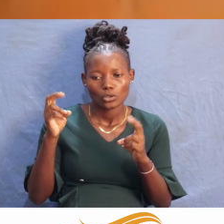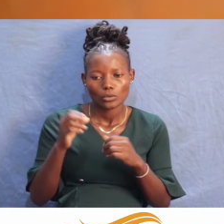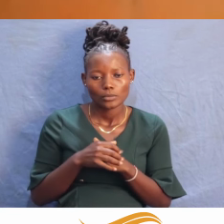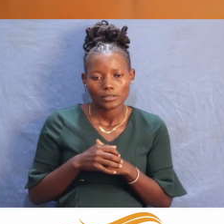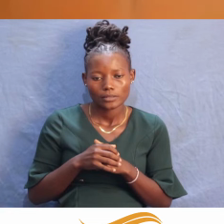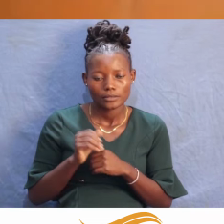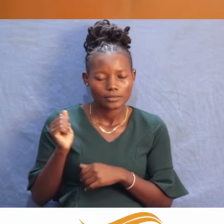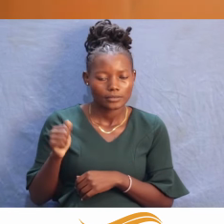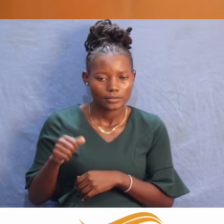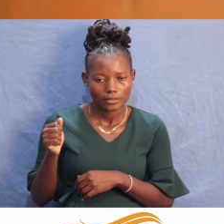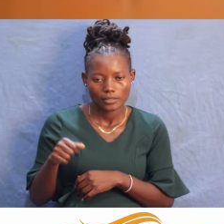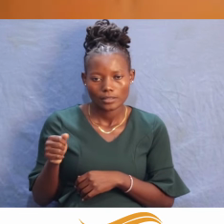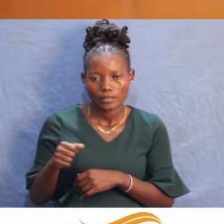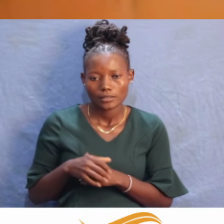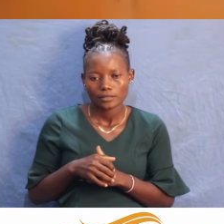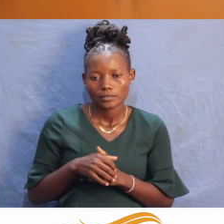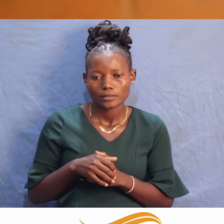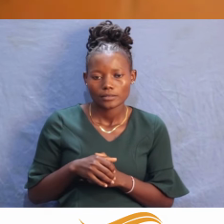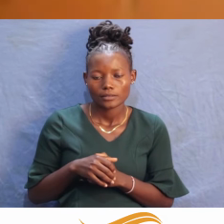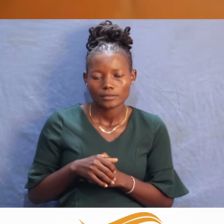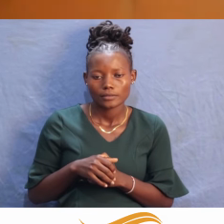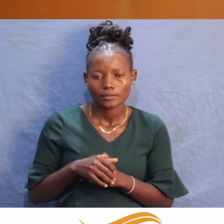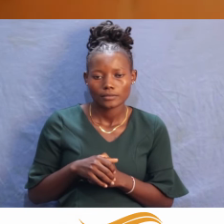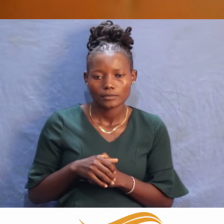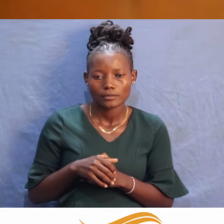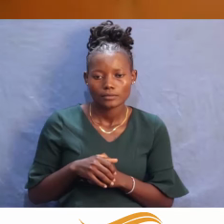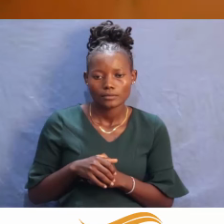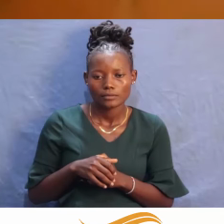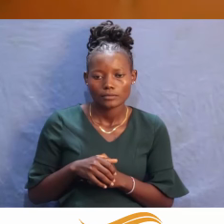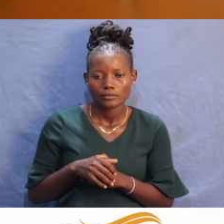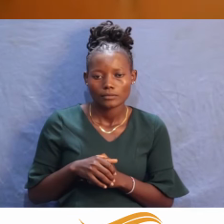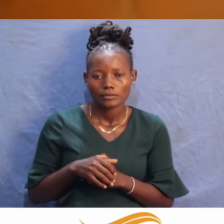Yeah, recovery science is a whole another lecture. Let's